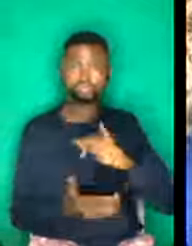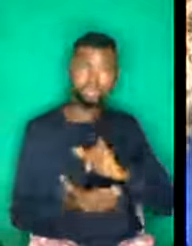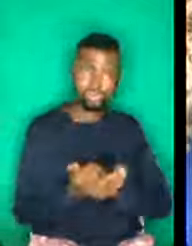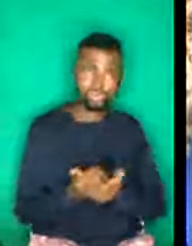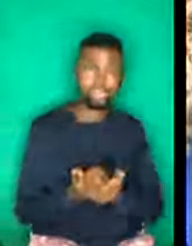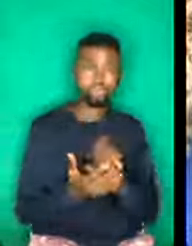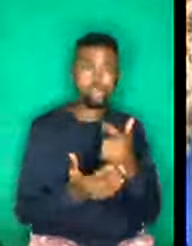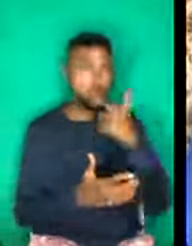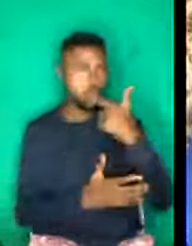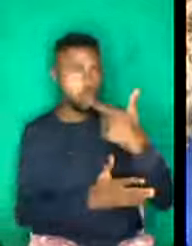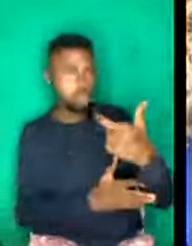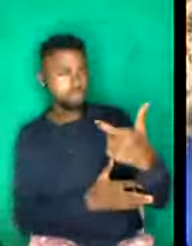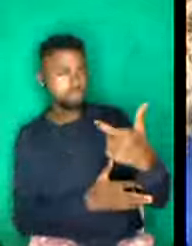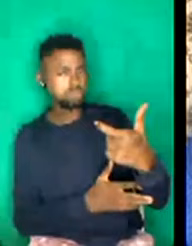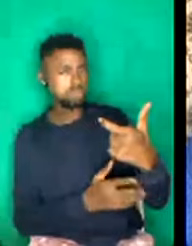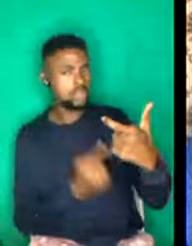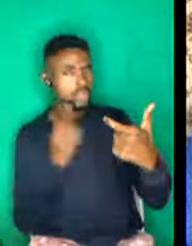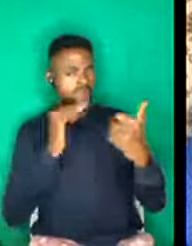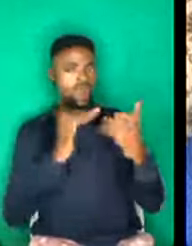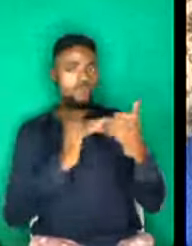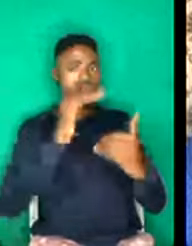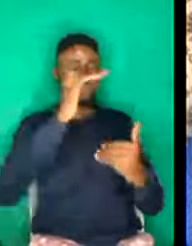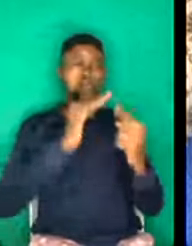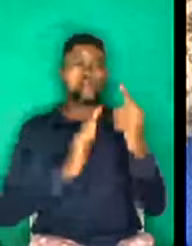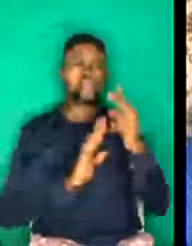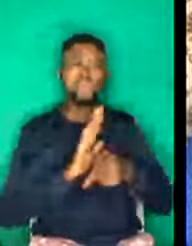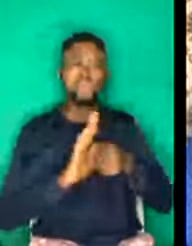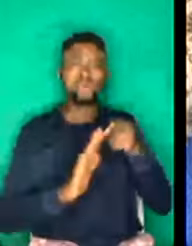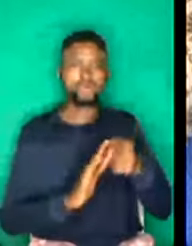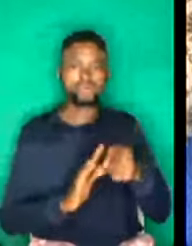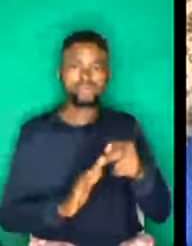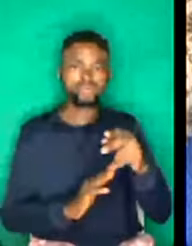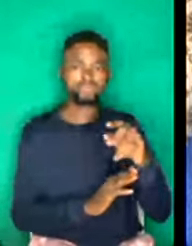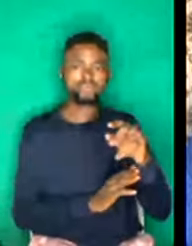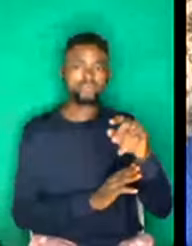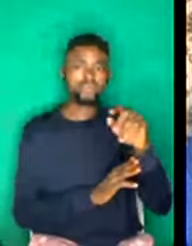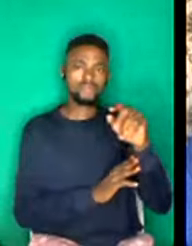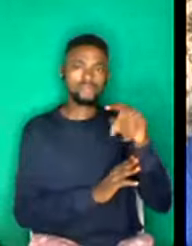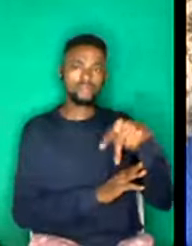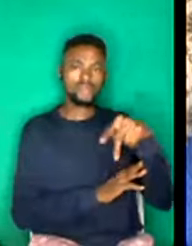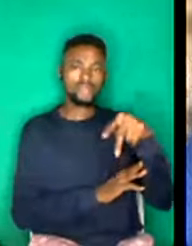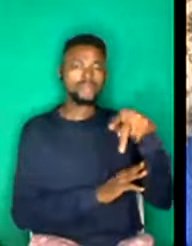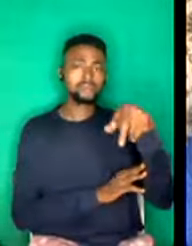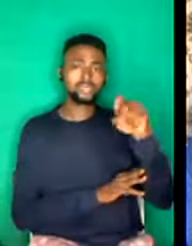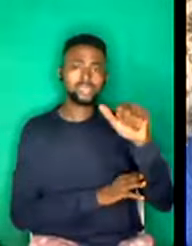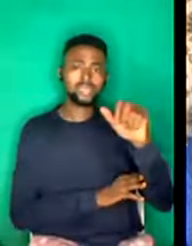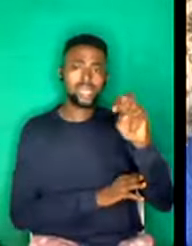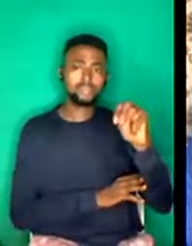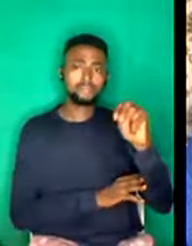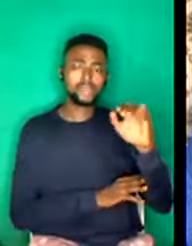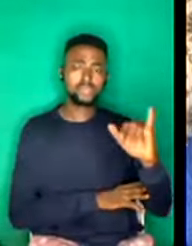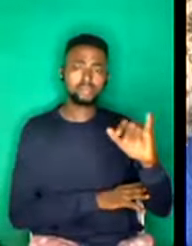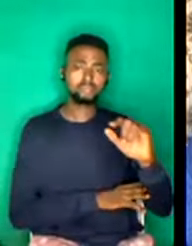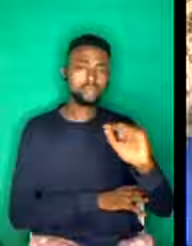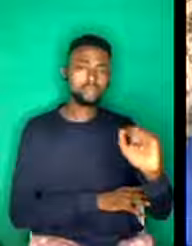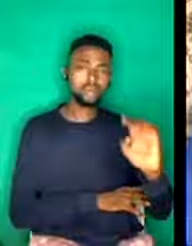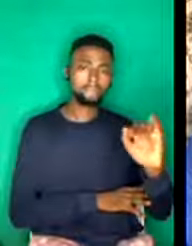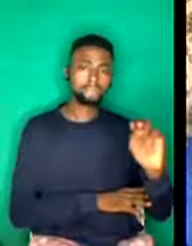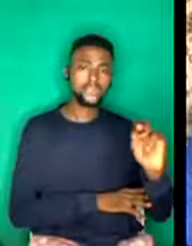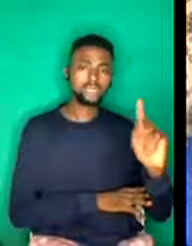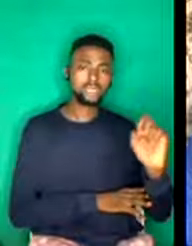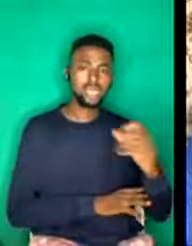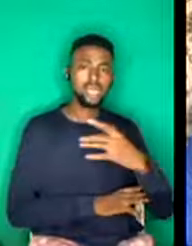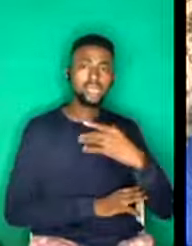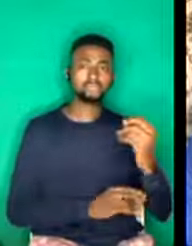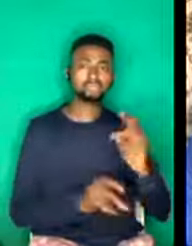us for over 1 hour now. Sammy on the score banks, thank you very much. And to those that I might not be able